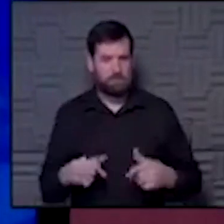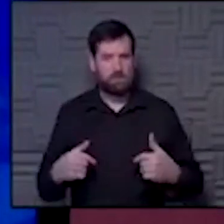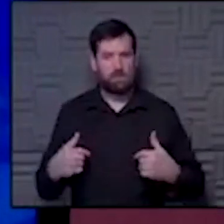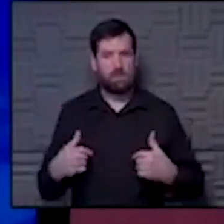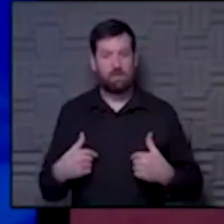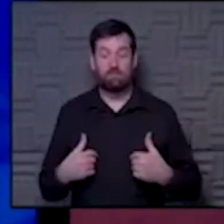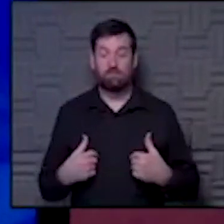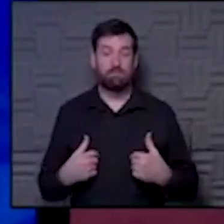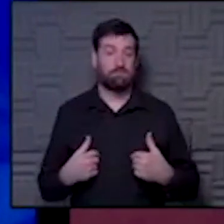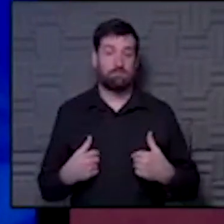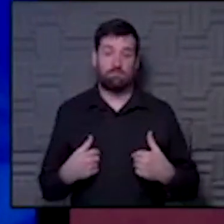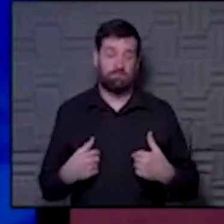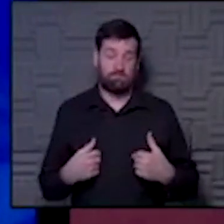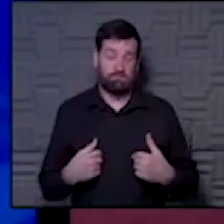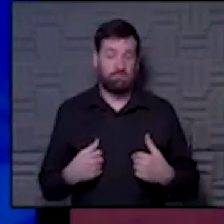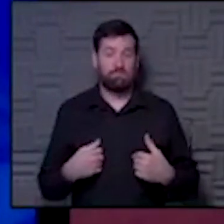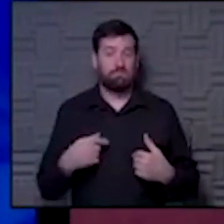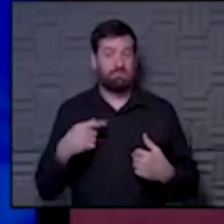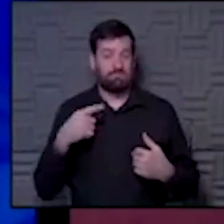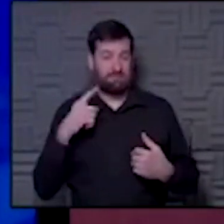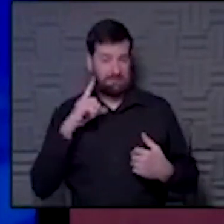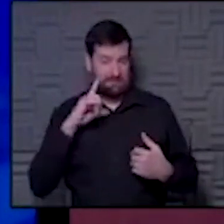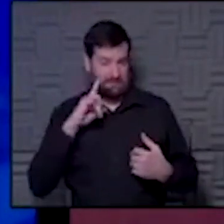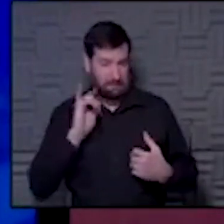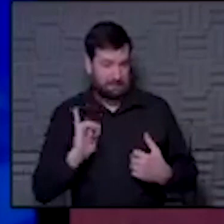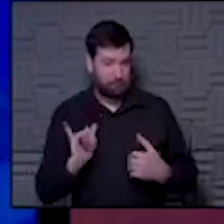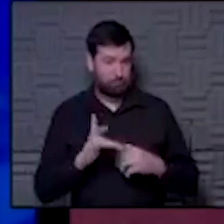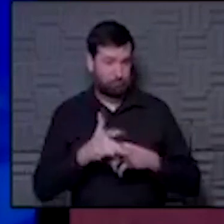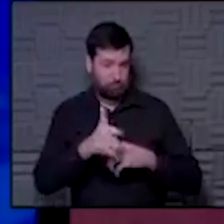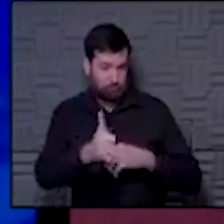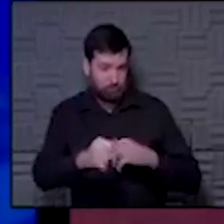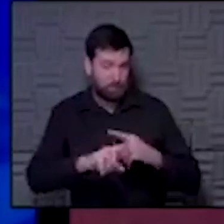It sounds premature. I'm